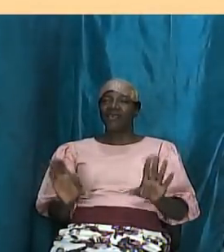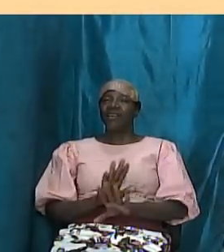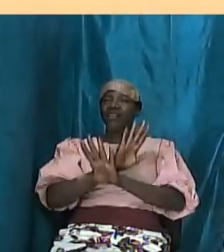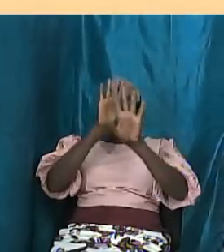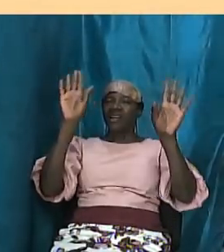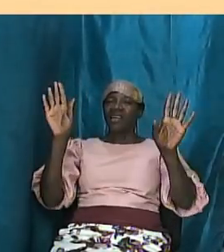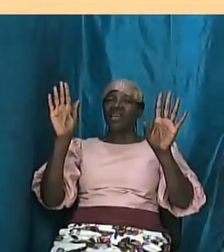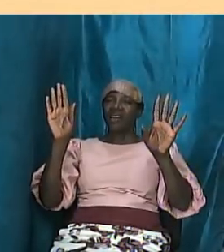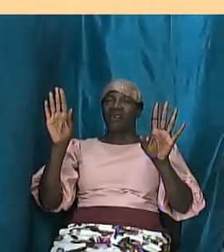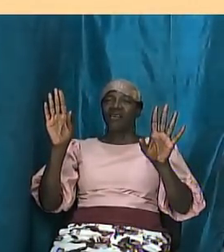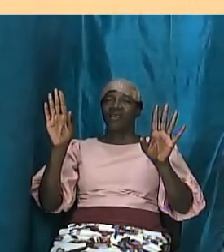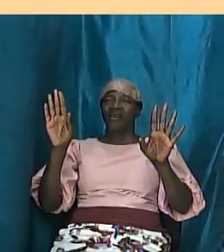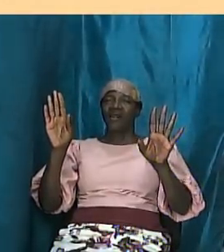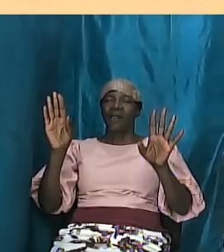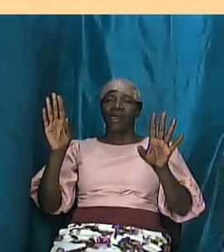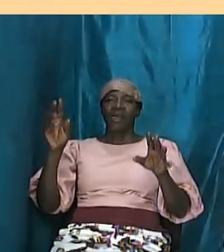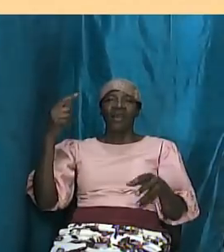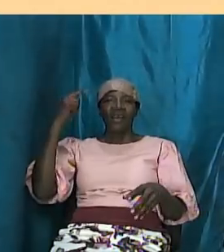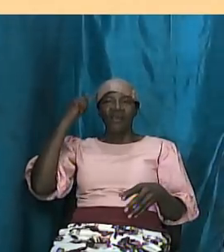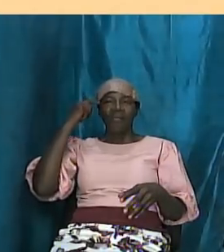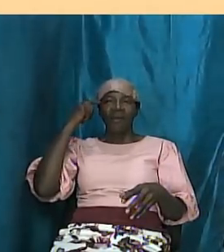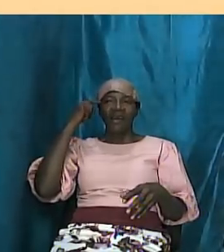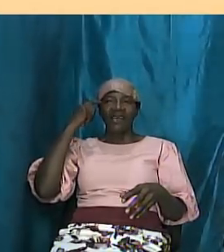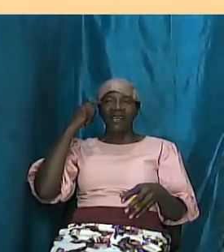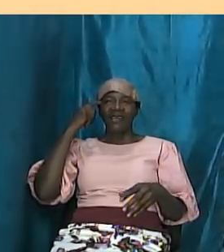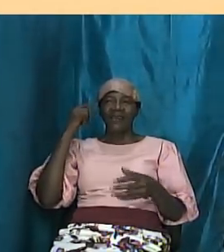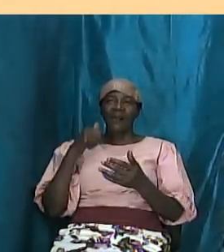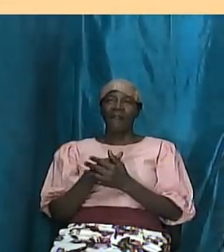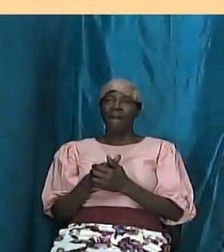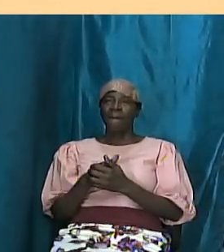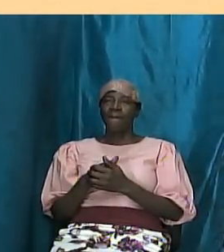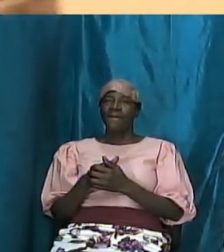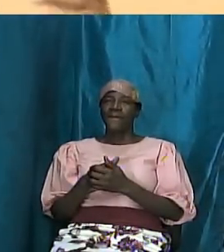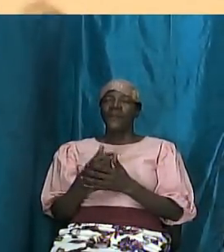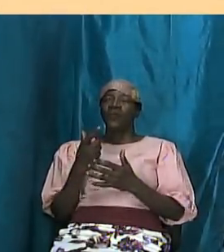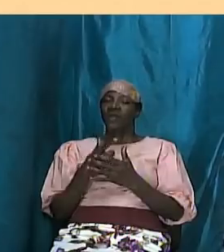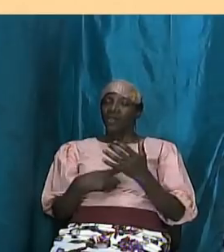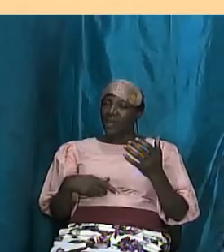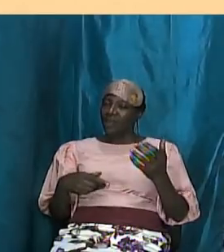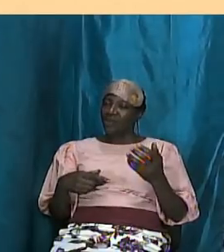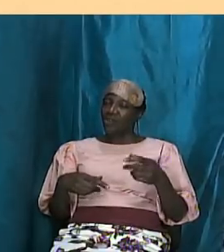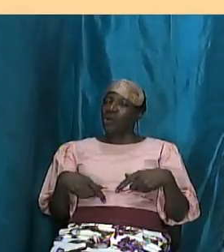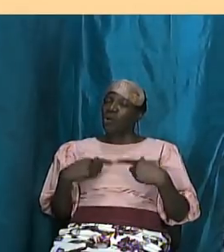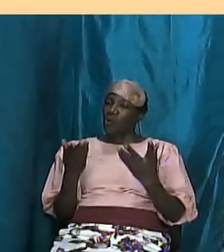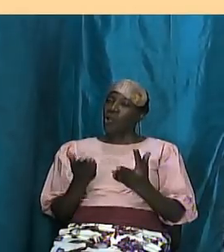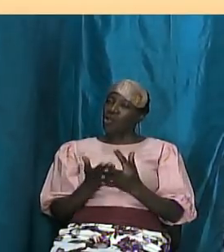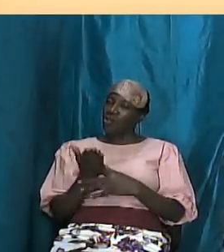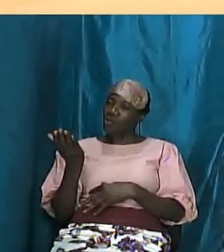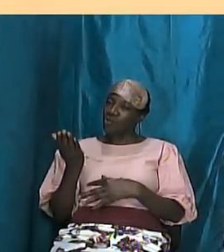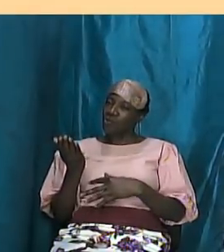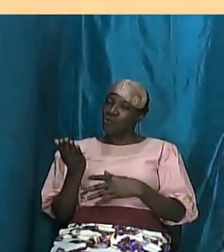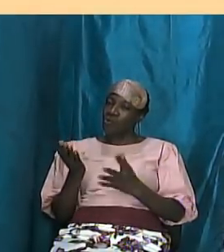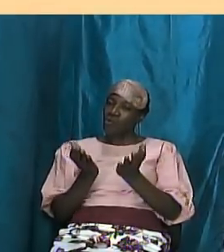in our minds. And I just want that to happen, because that is really the essence of going through this book, you know, for us to